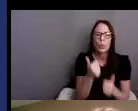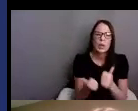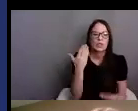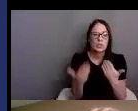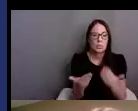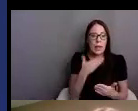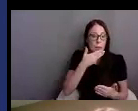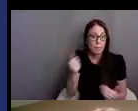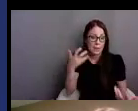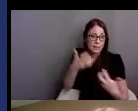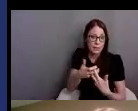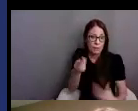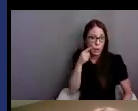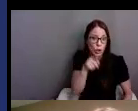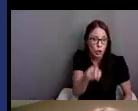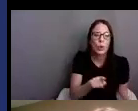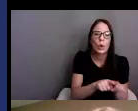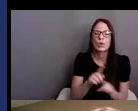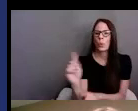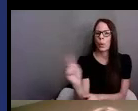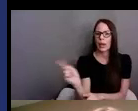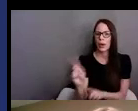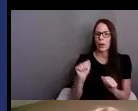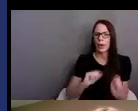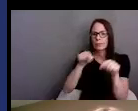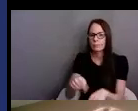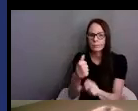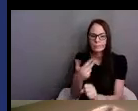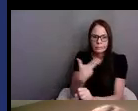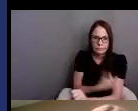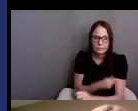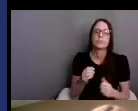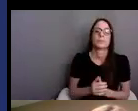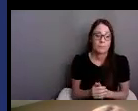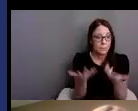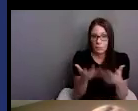well as where to get the vaccine. So that's